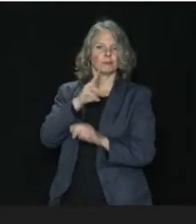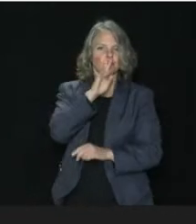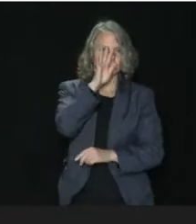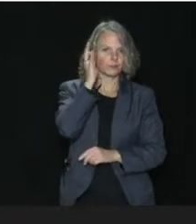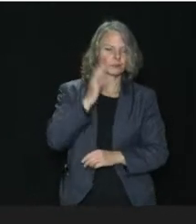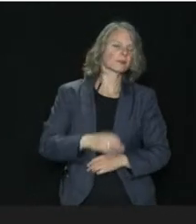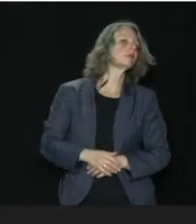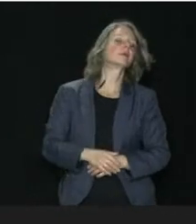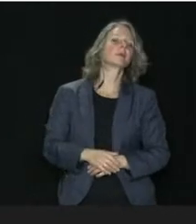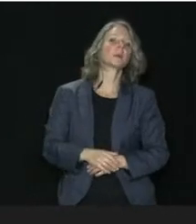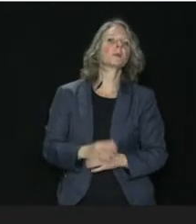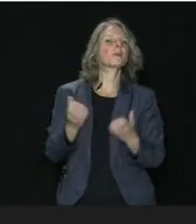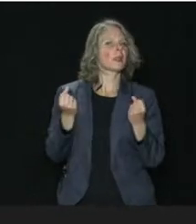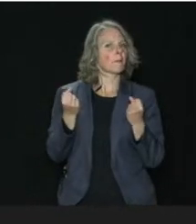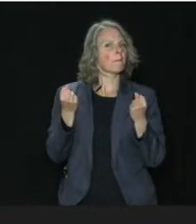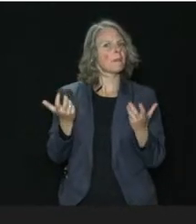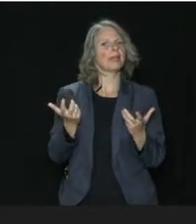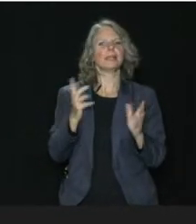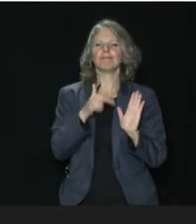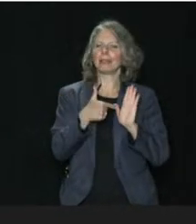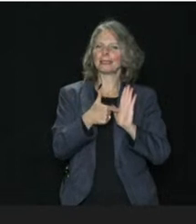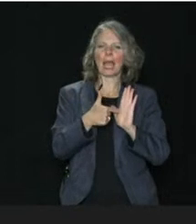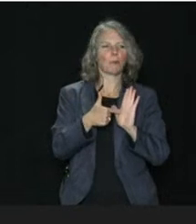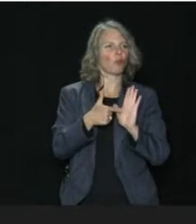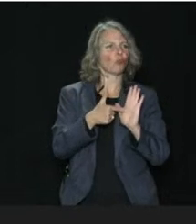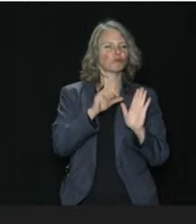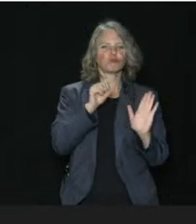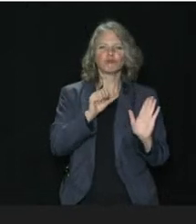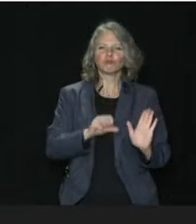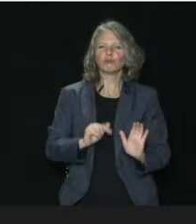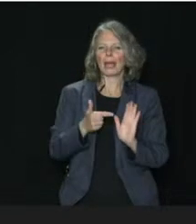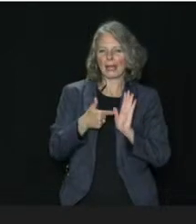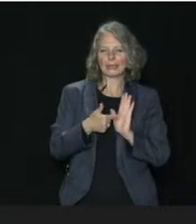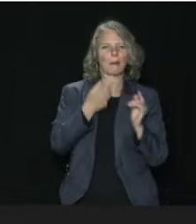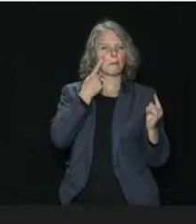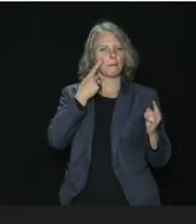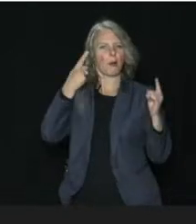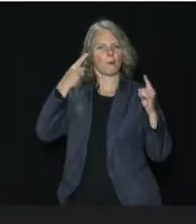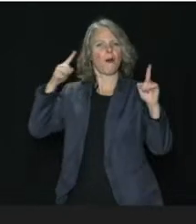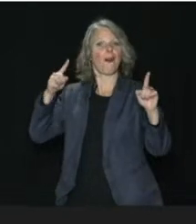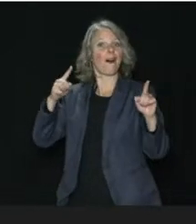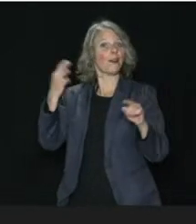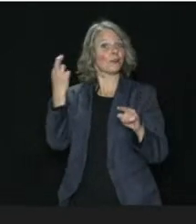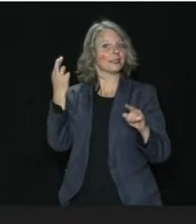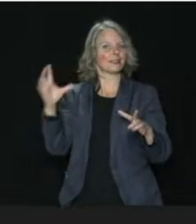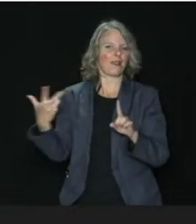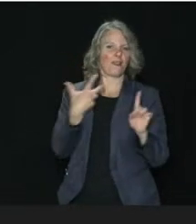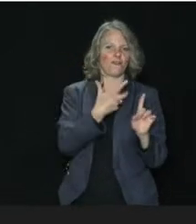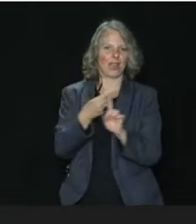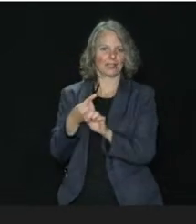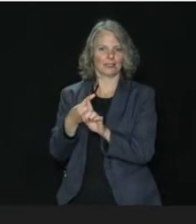There are many successful examples as we roll out vaccines across the country.